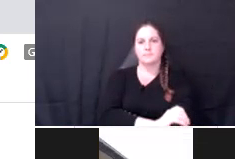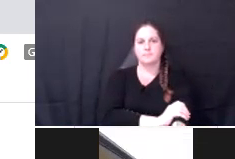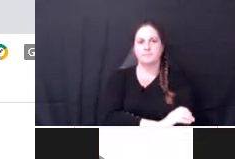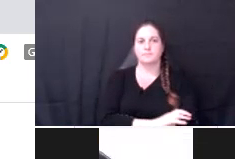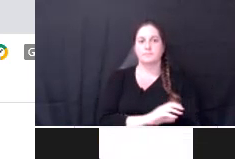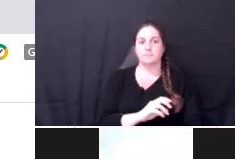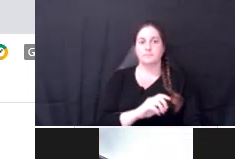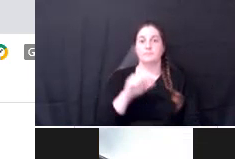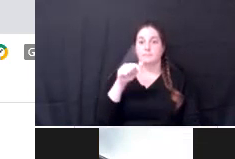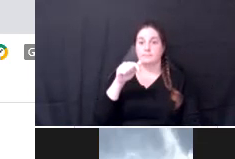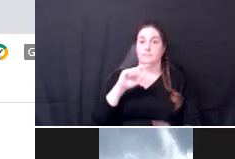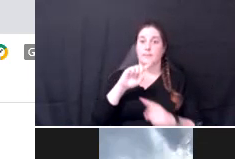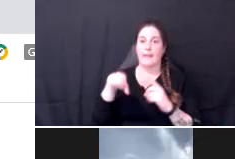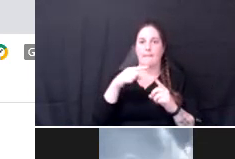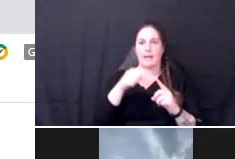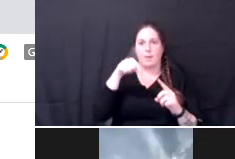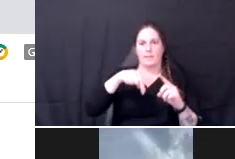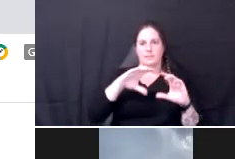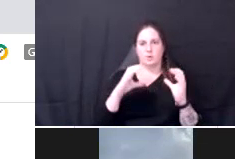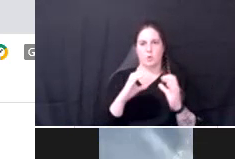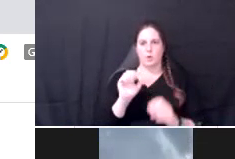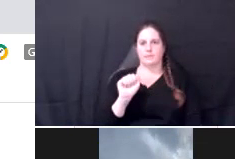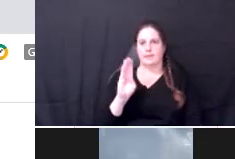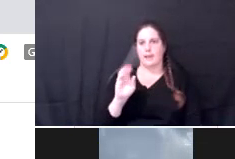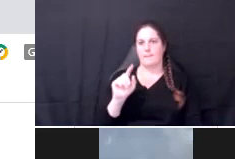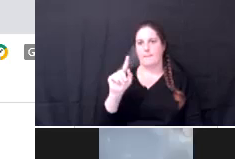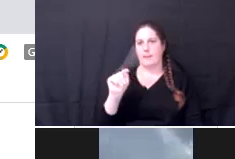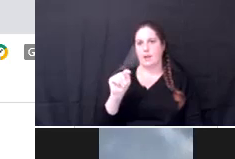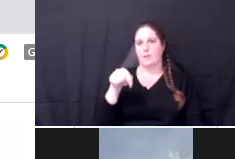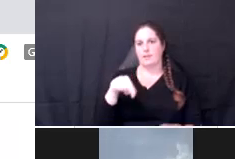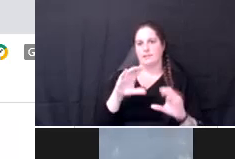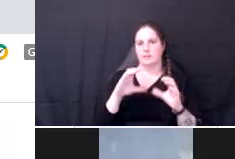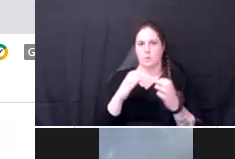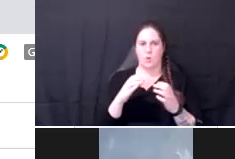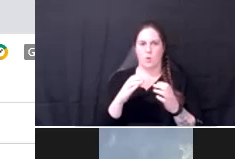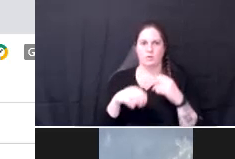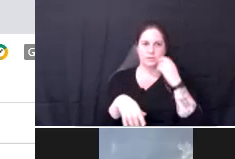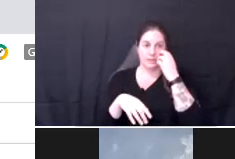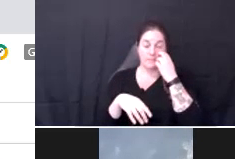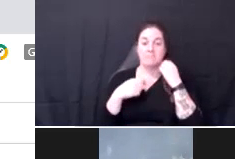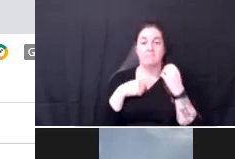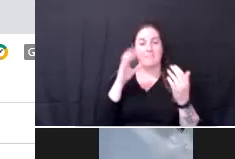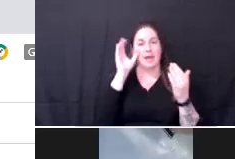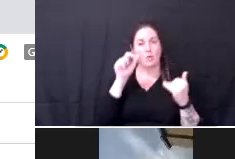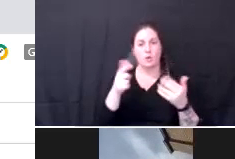About this course, and I hope that you've had an opportunity to